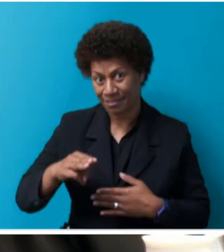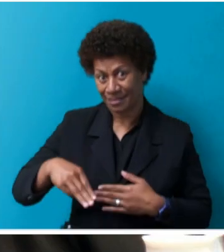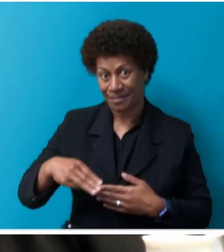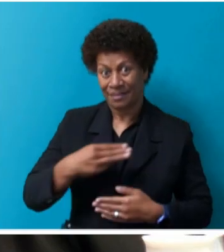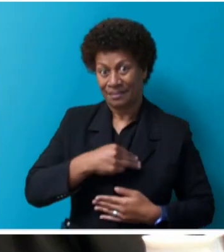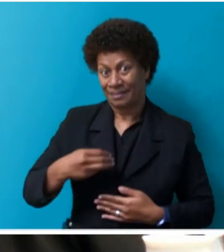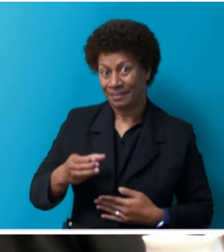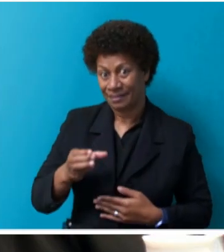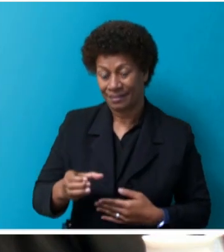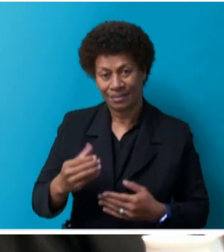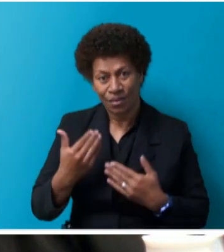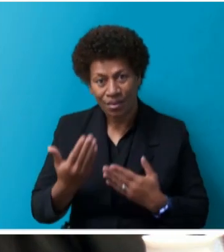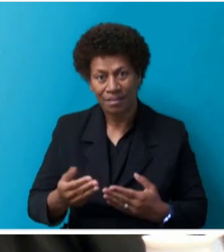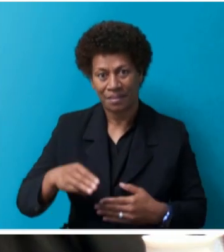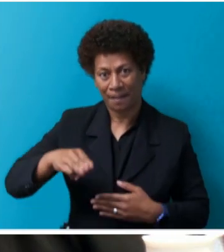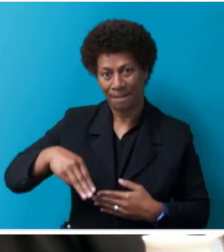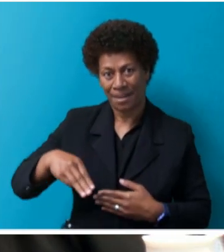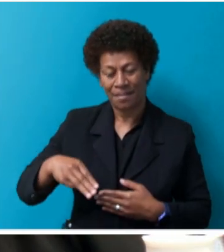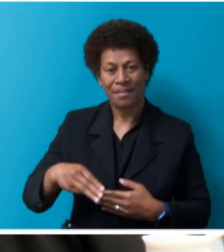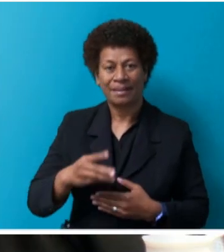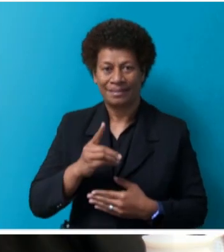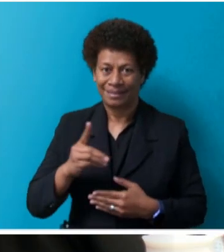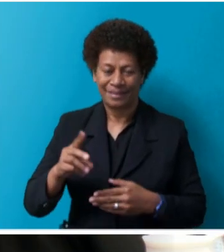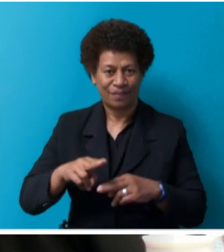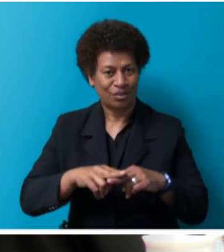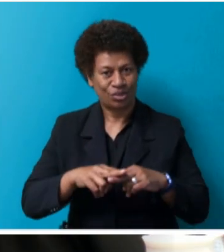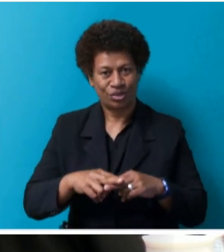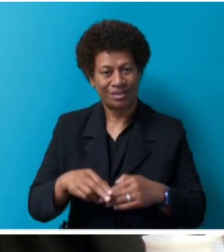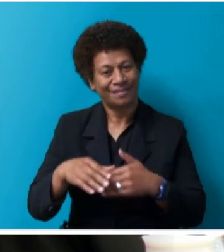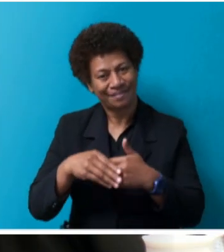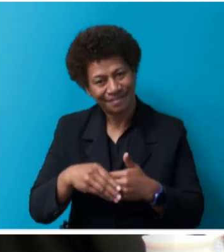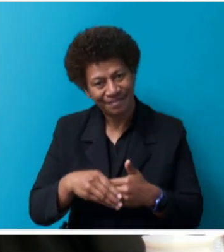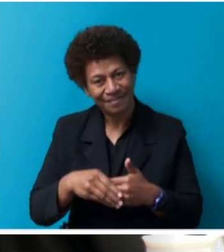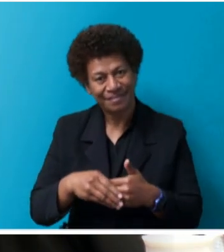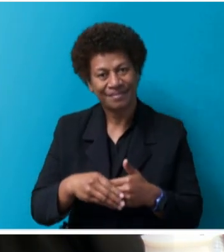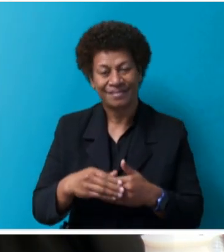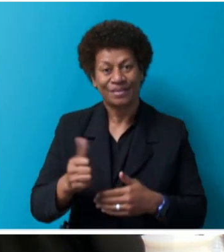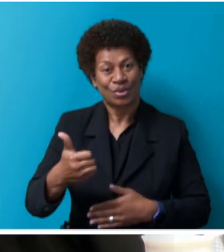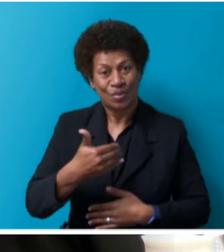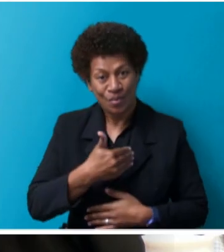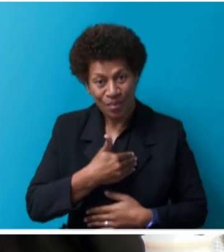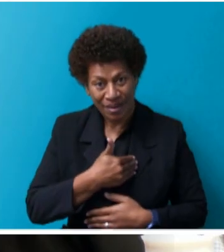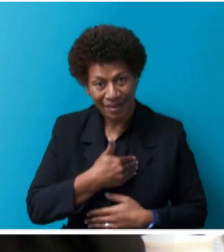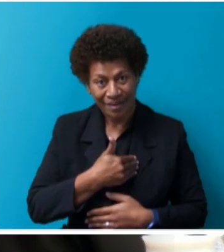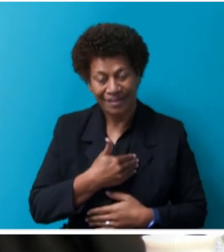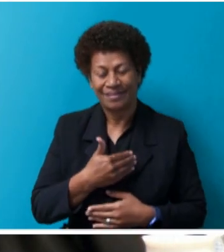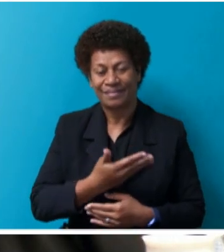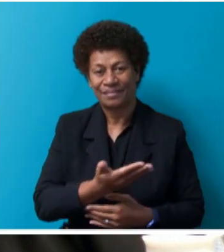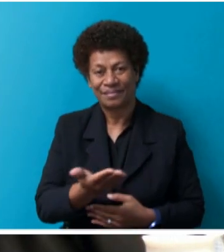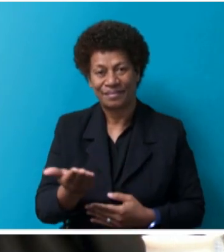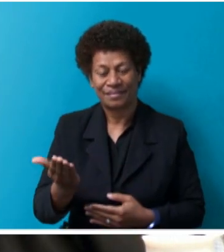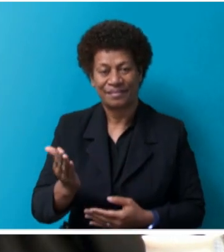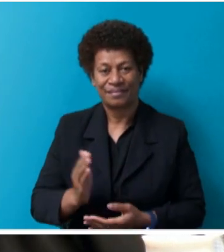Members. Dear Fiji, my greetings to you all. Neandra Vinaka, Jai Shri Radhe, and a very good morning to you all. Mr.